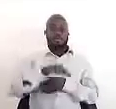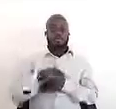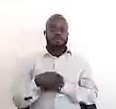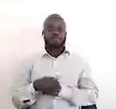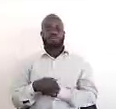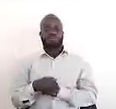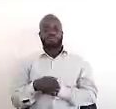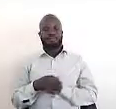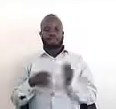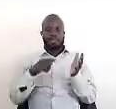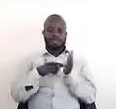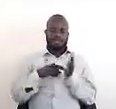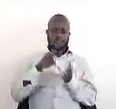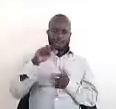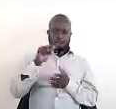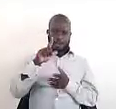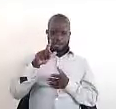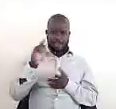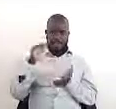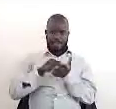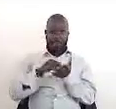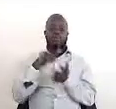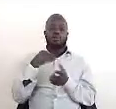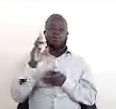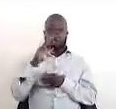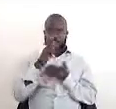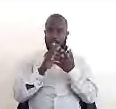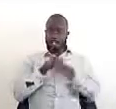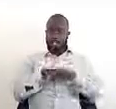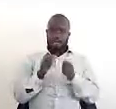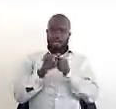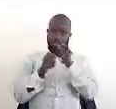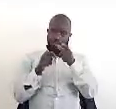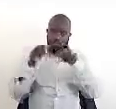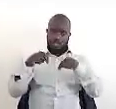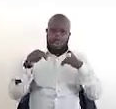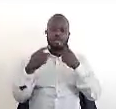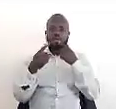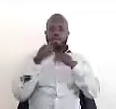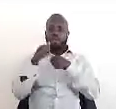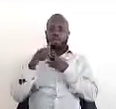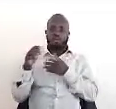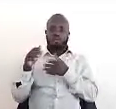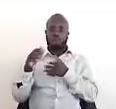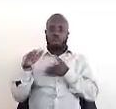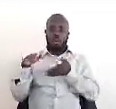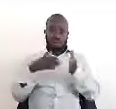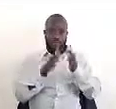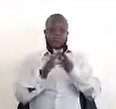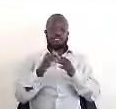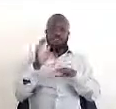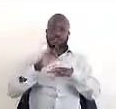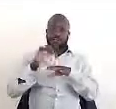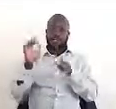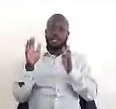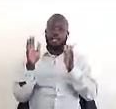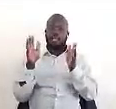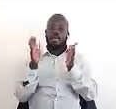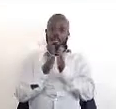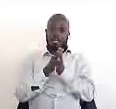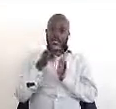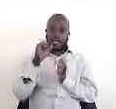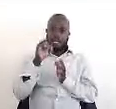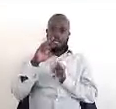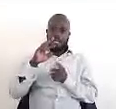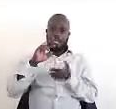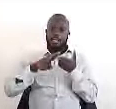Hello and welcome back. This is Val again, and I would like to spend some time with you today talking about opportunistic infections and